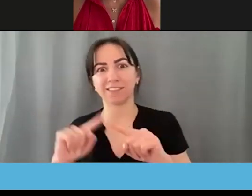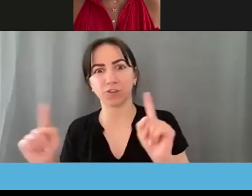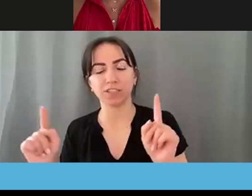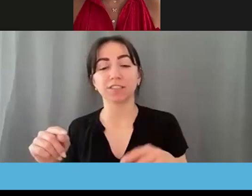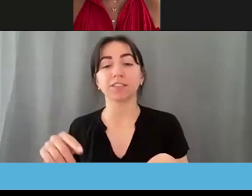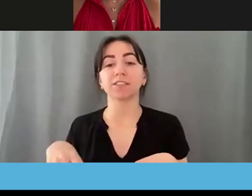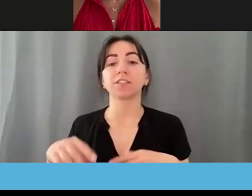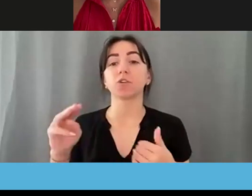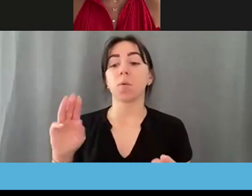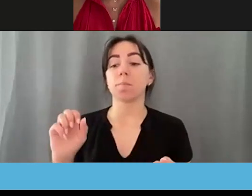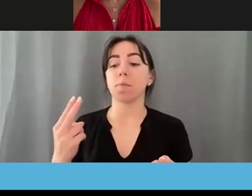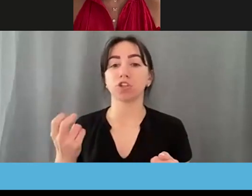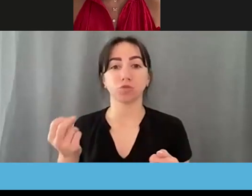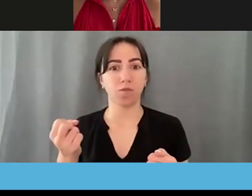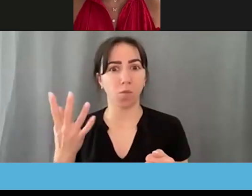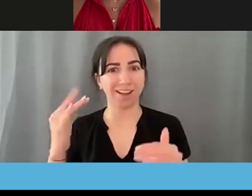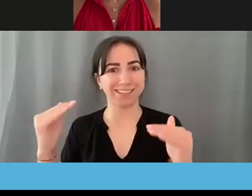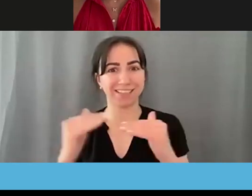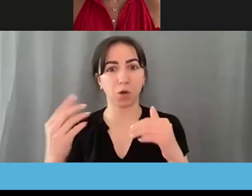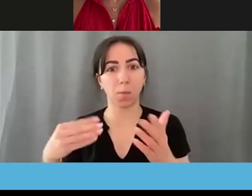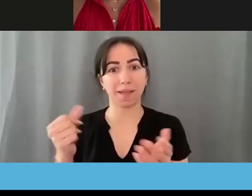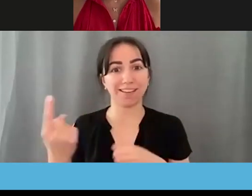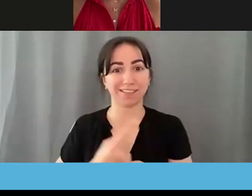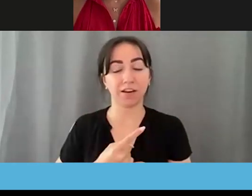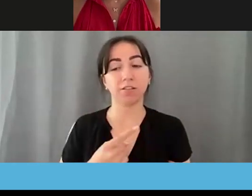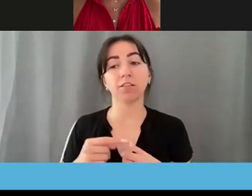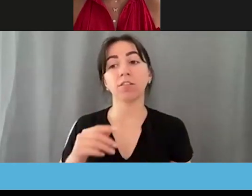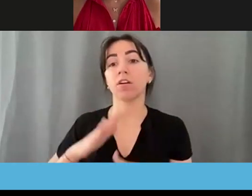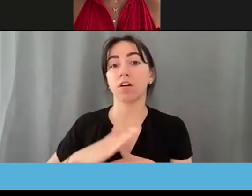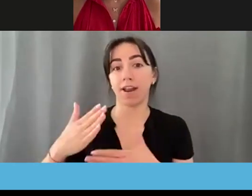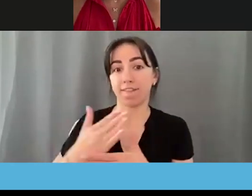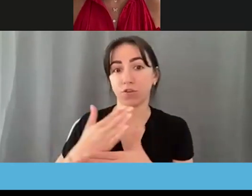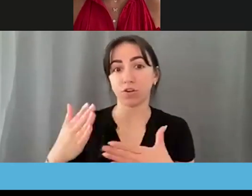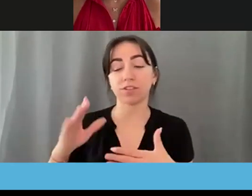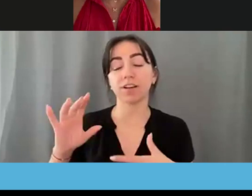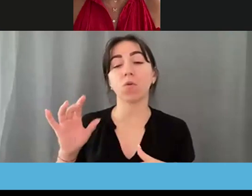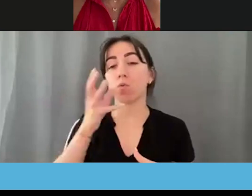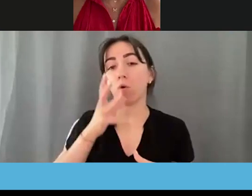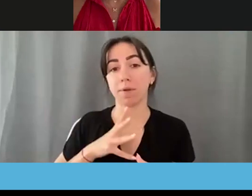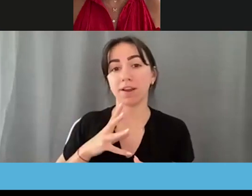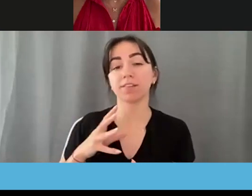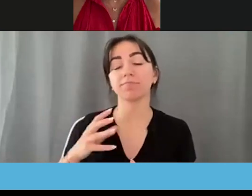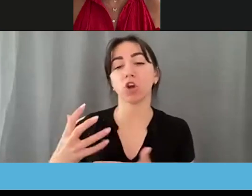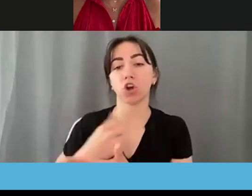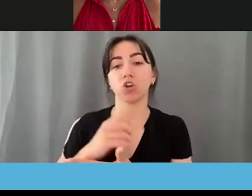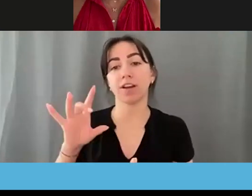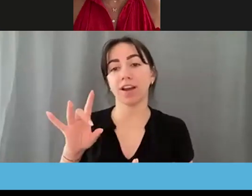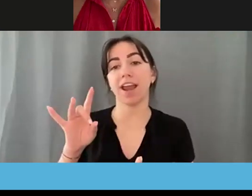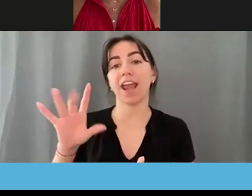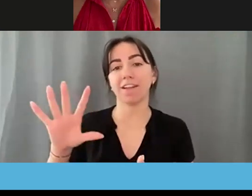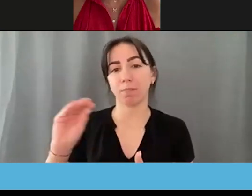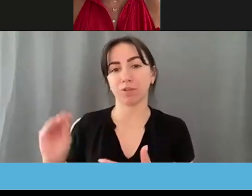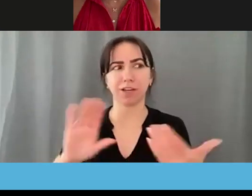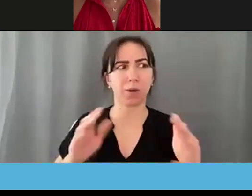March 12th is Equal Pay Day is that on average, women make 84% of what a man would